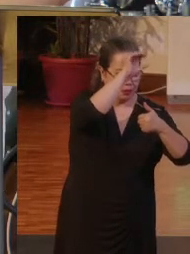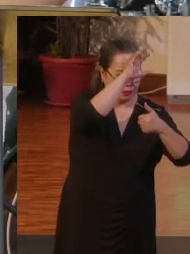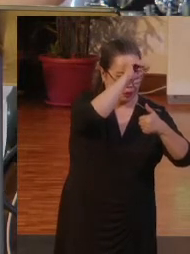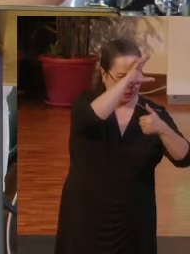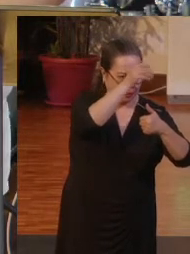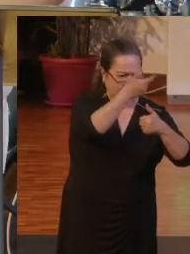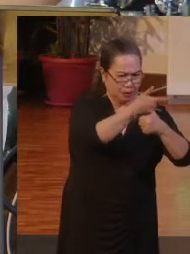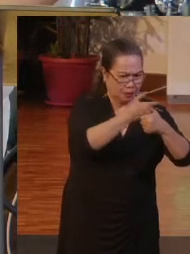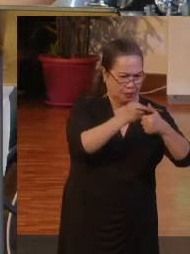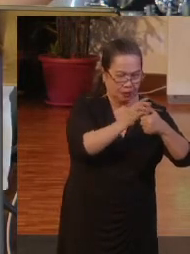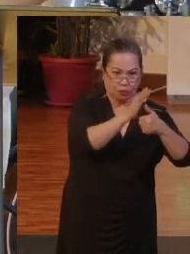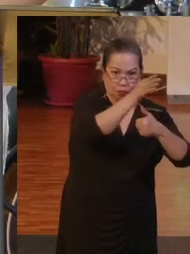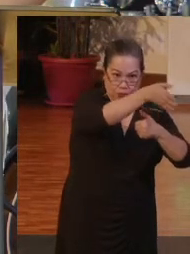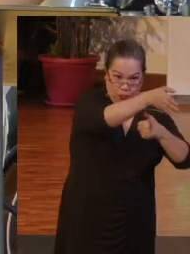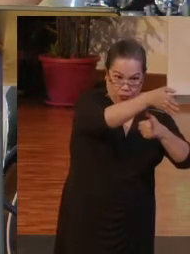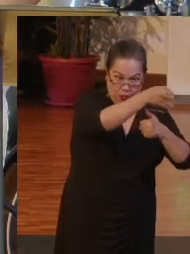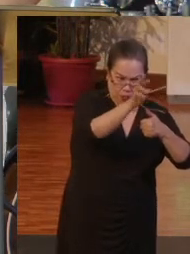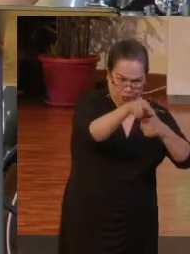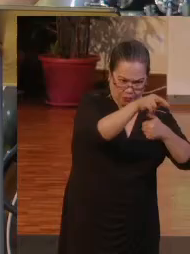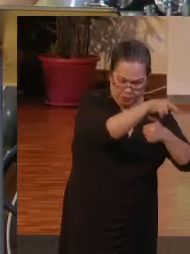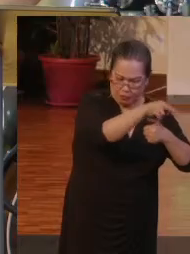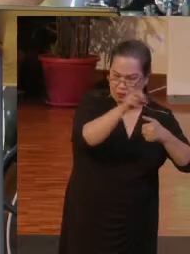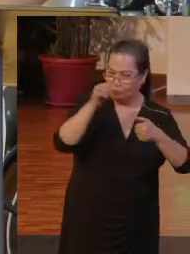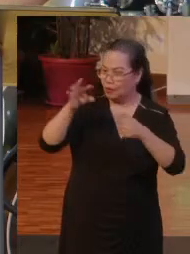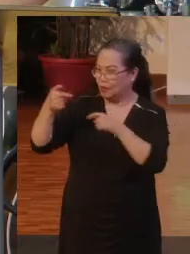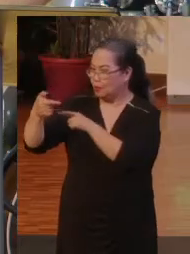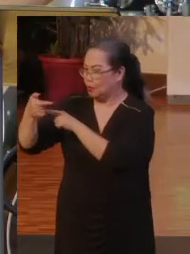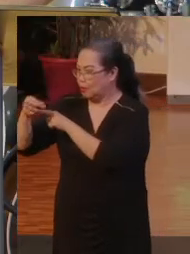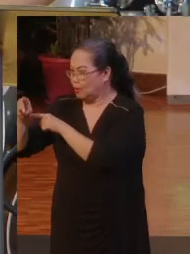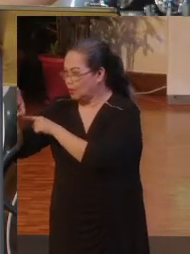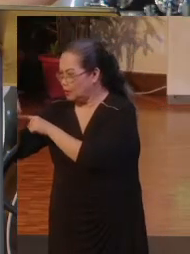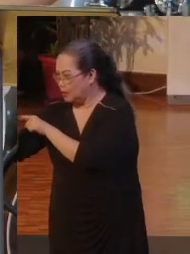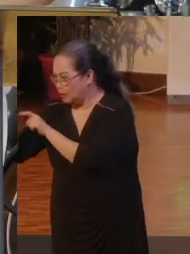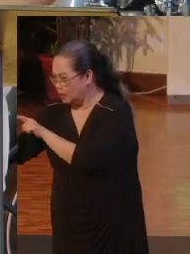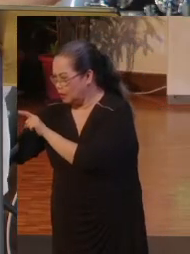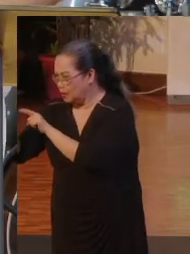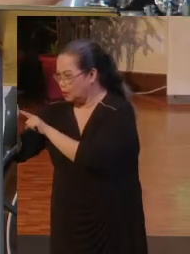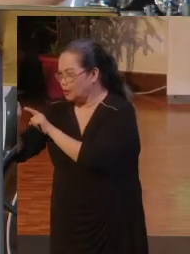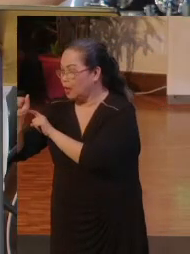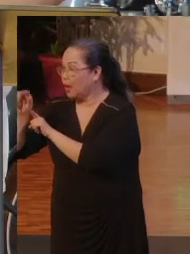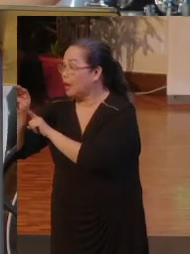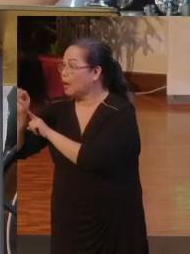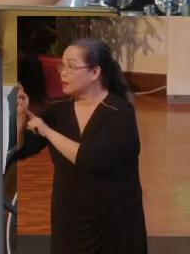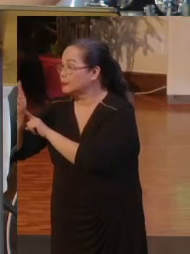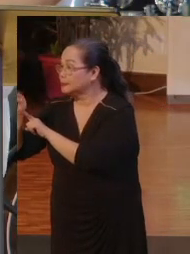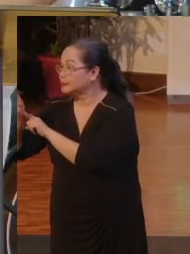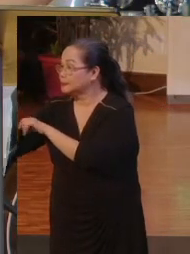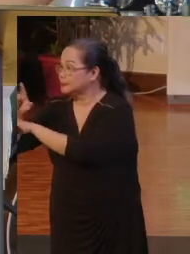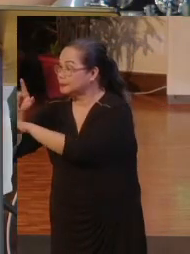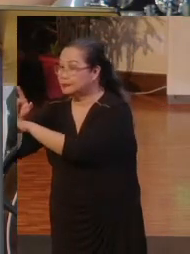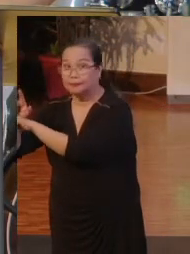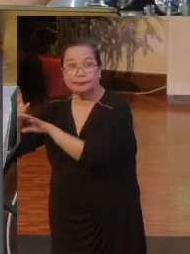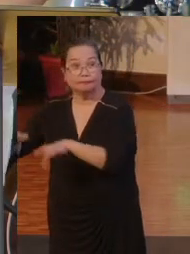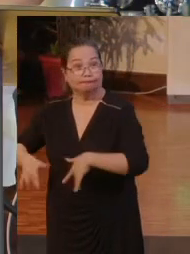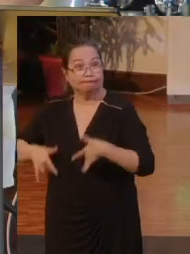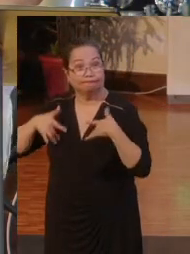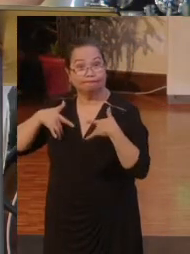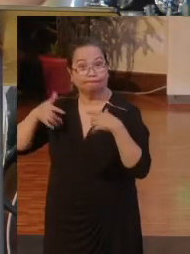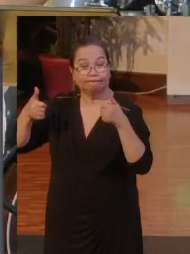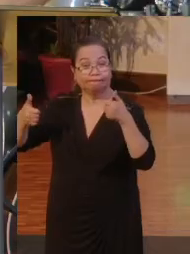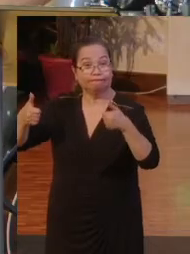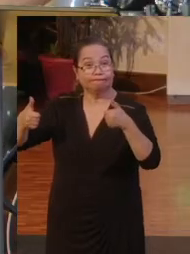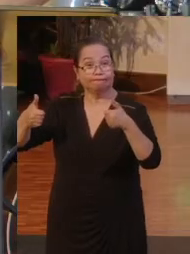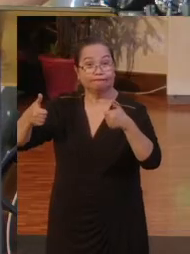in the region beyond the river, or the gods of the Amorites in whose land you dwell.